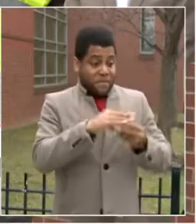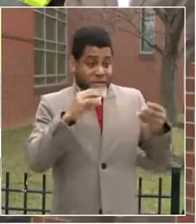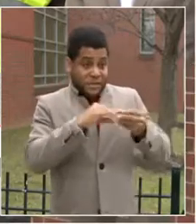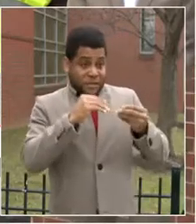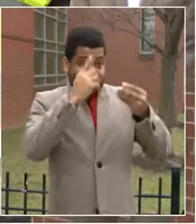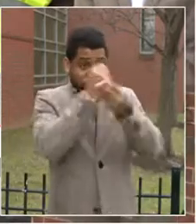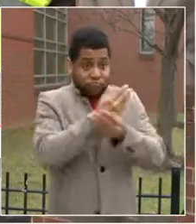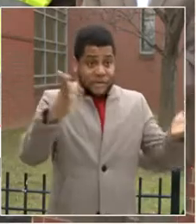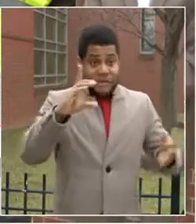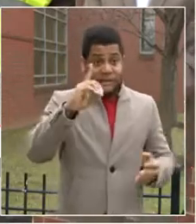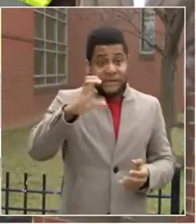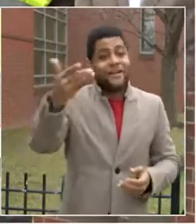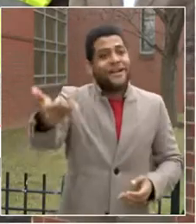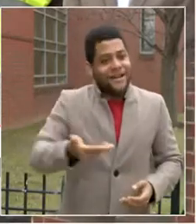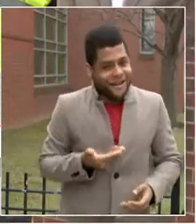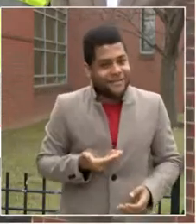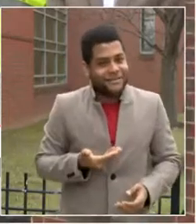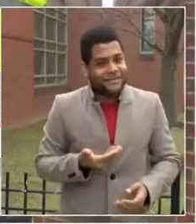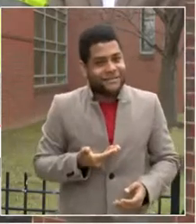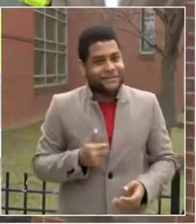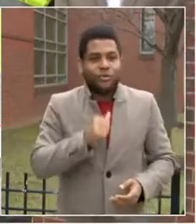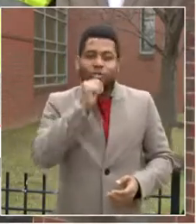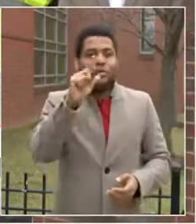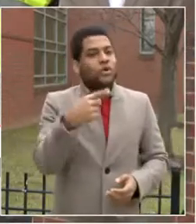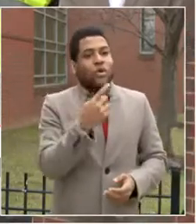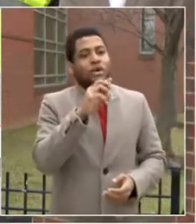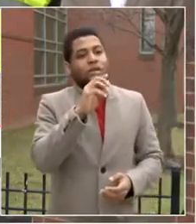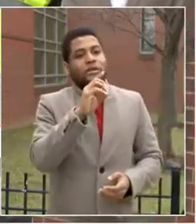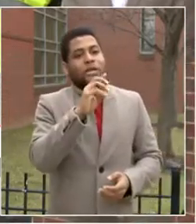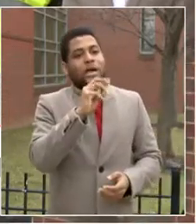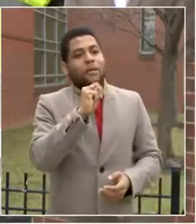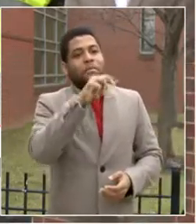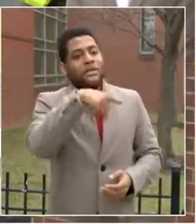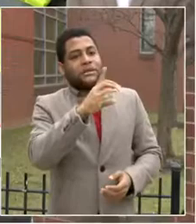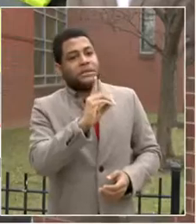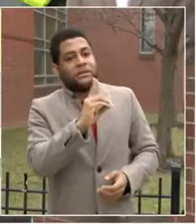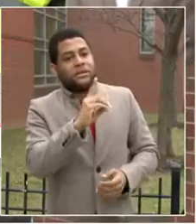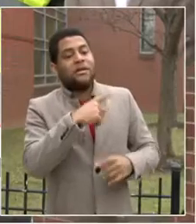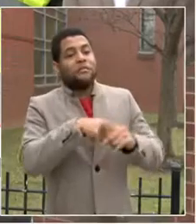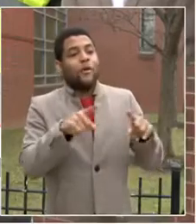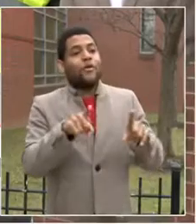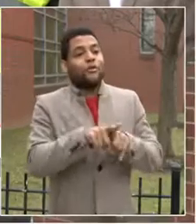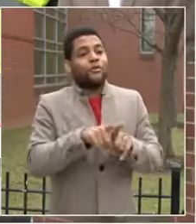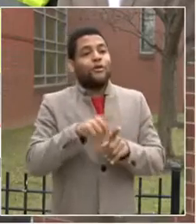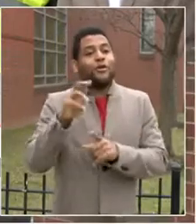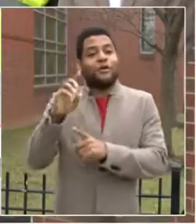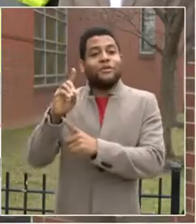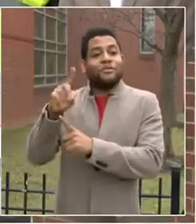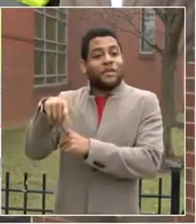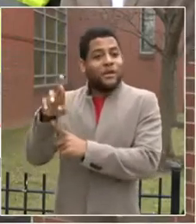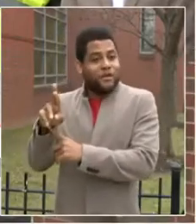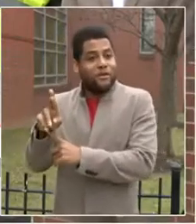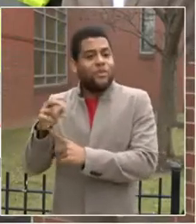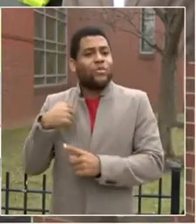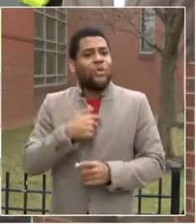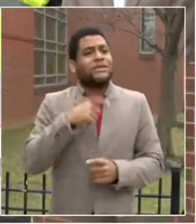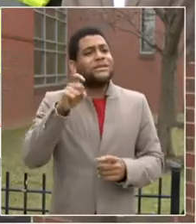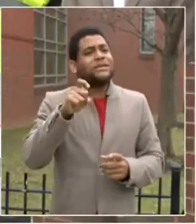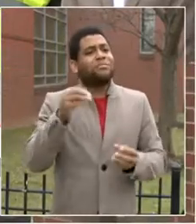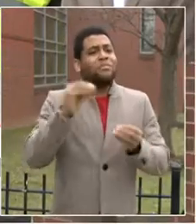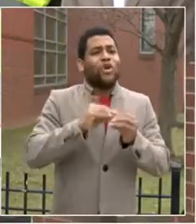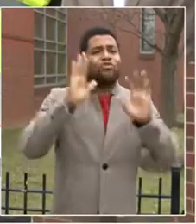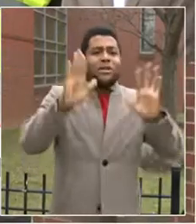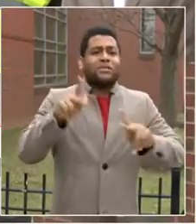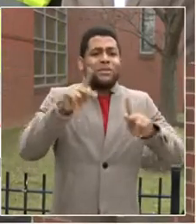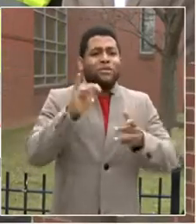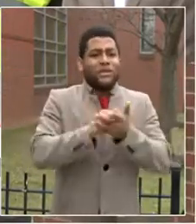hiring, not just at MPD, at DPR. Let me put a plug out for that we need great people that want to come work for us,